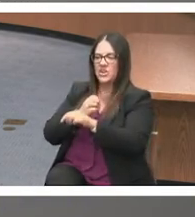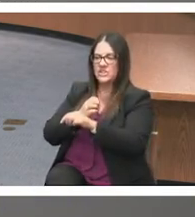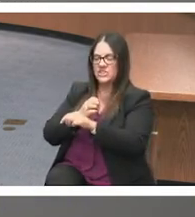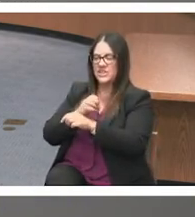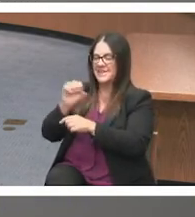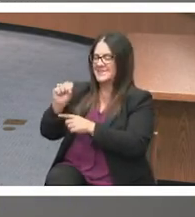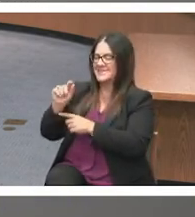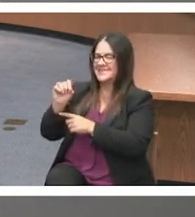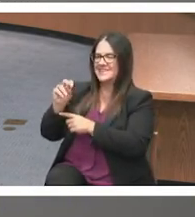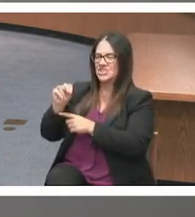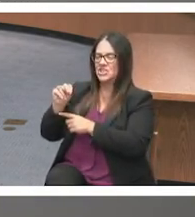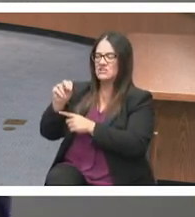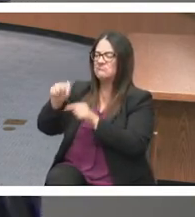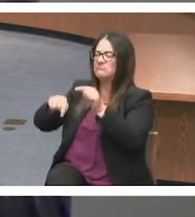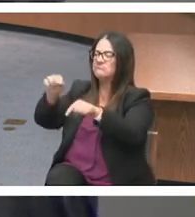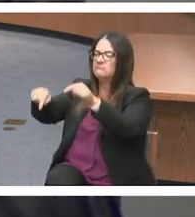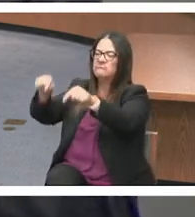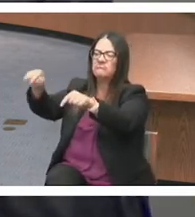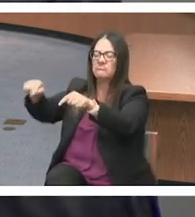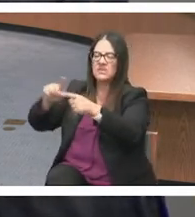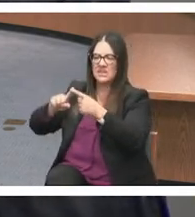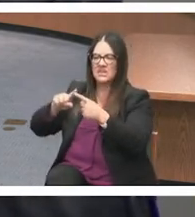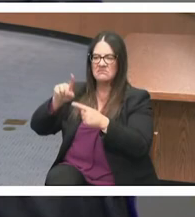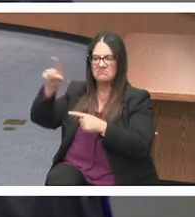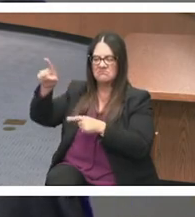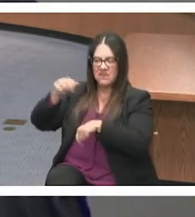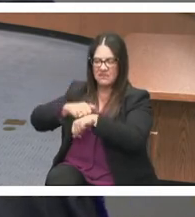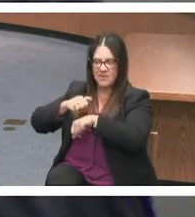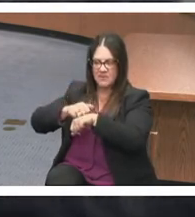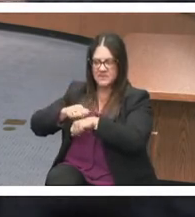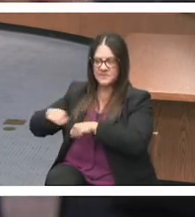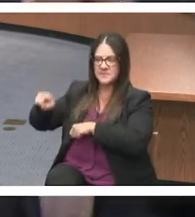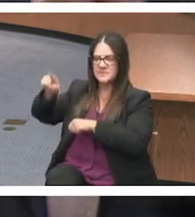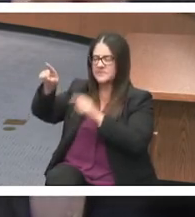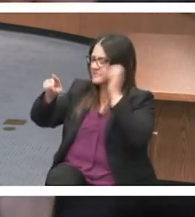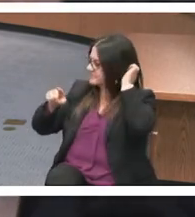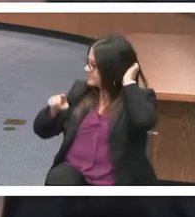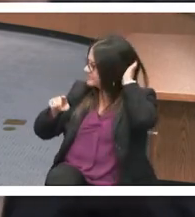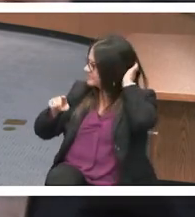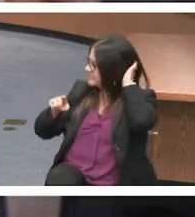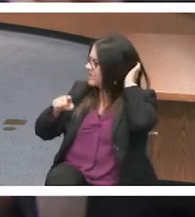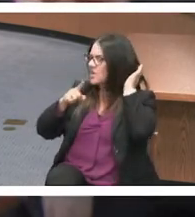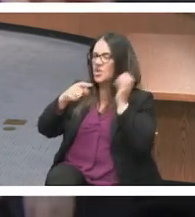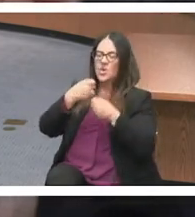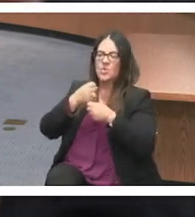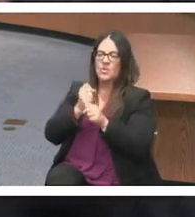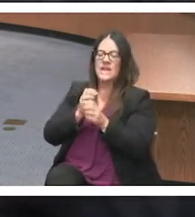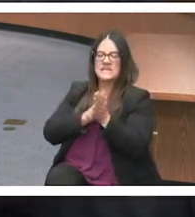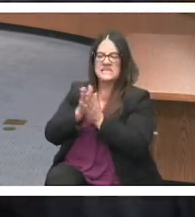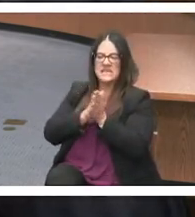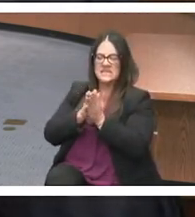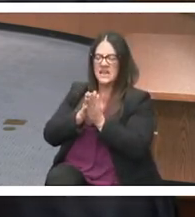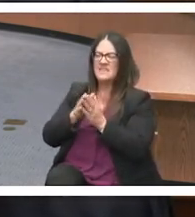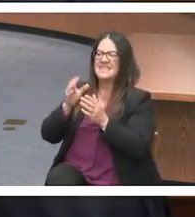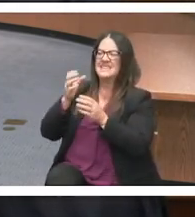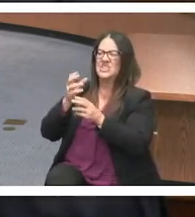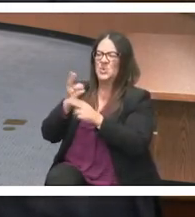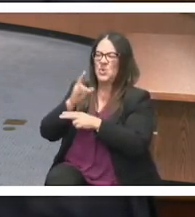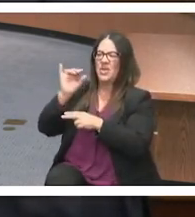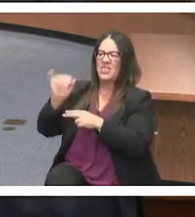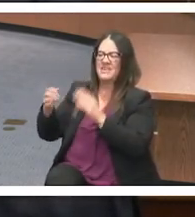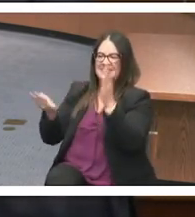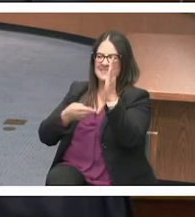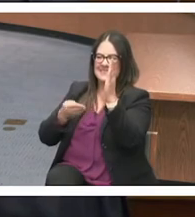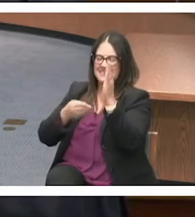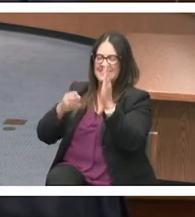Sierra Nevada, for example, you would create an economic incentive to get those slash piles out of the forest and turn them into energy.